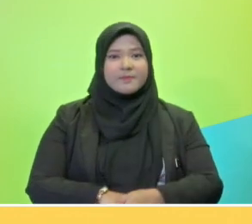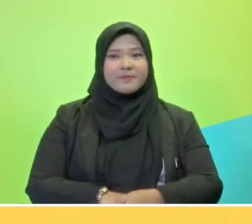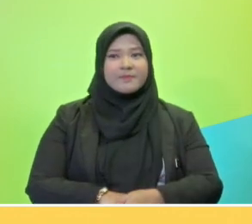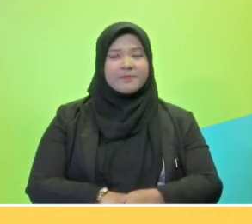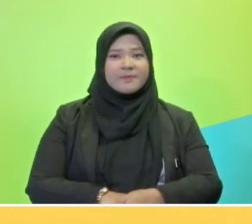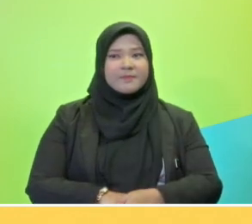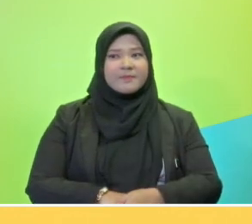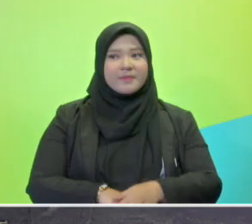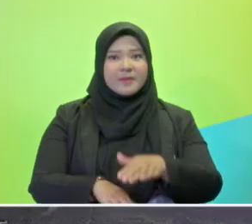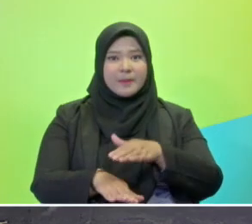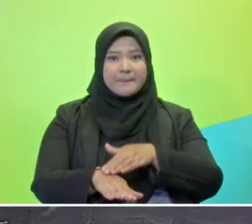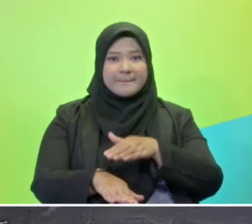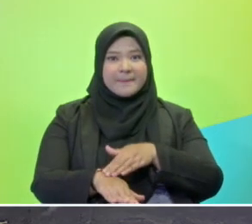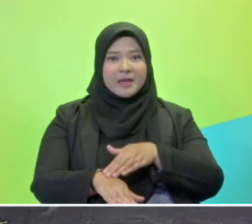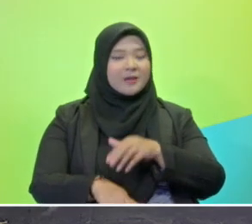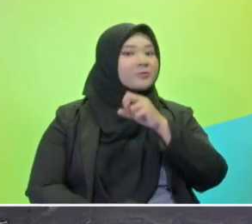A frog.